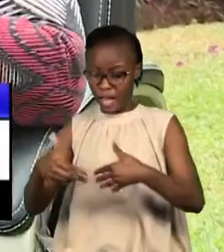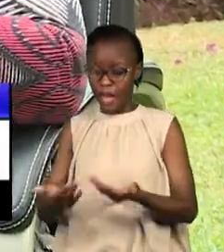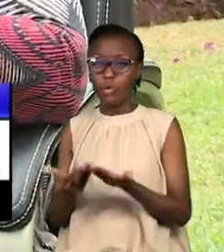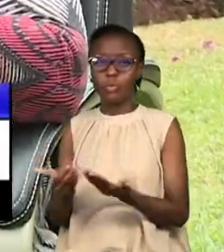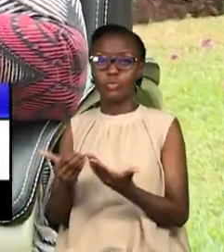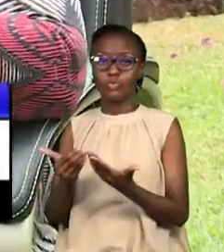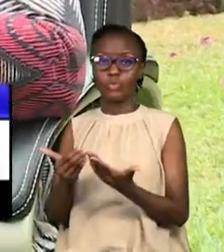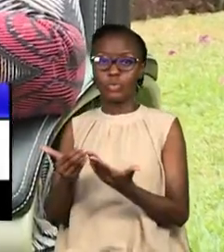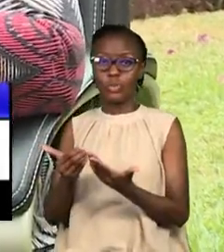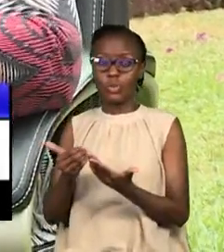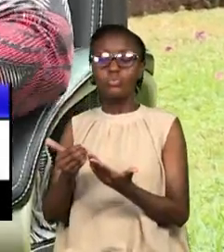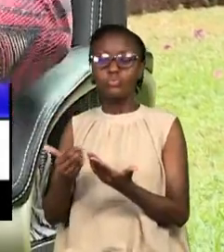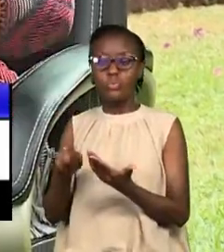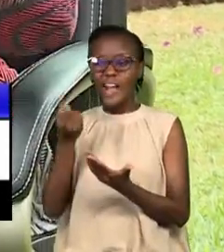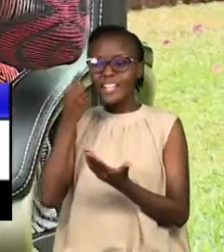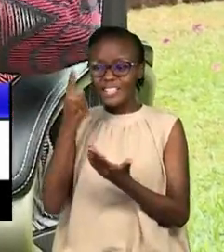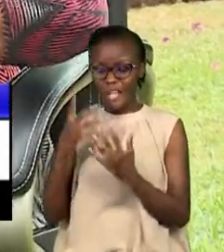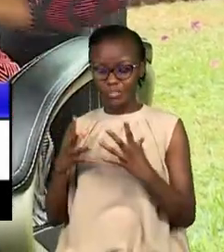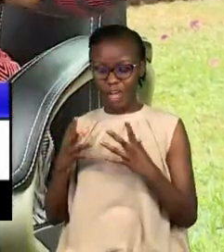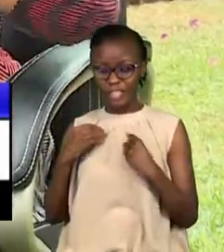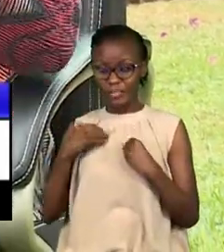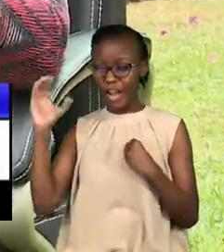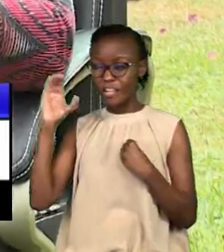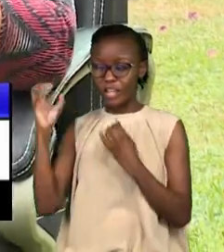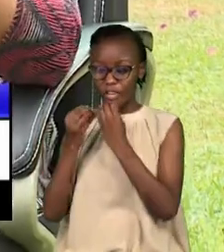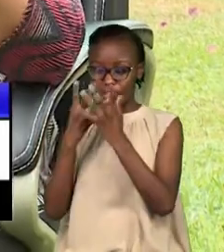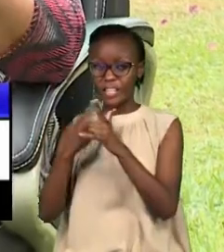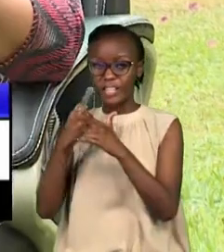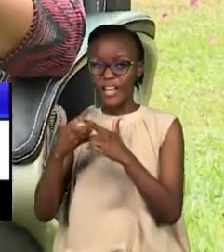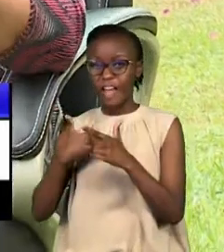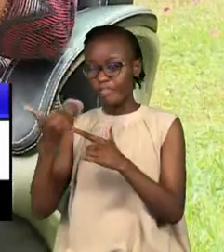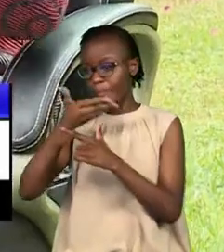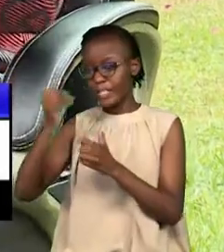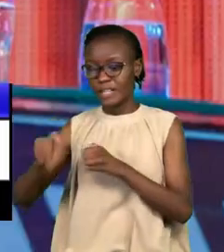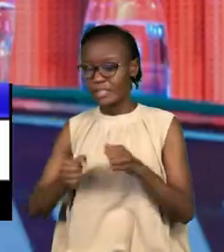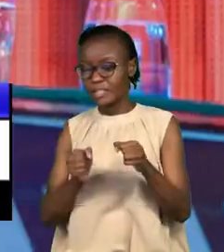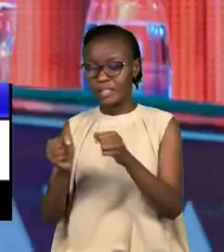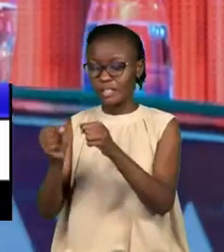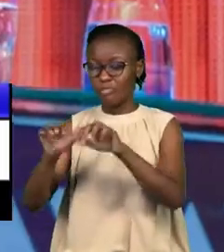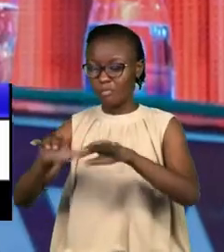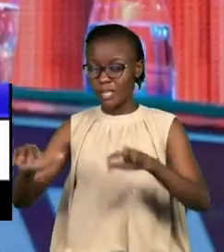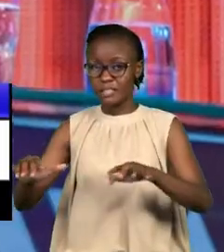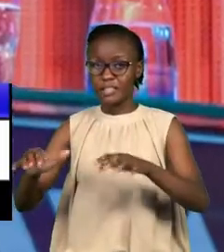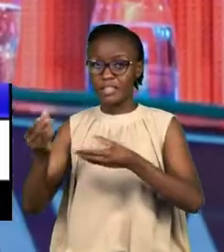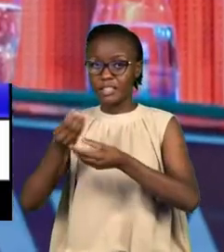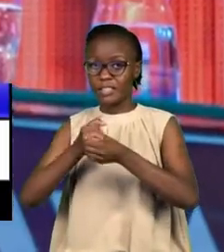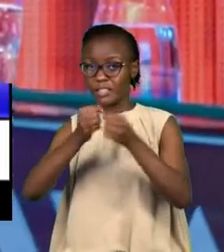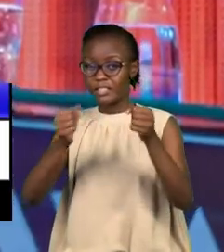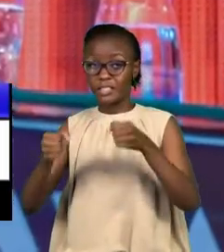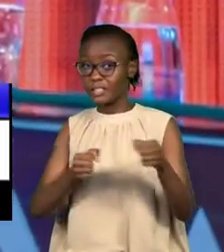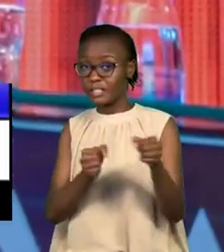tap into that insight and develop better strategies, marketing strategies, to reach that client in a better